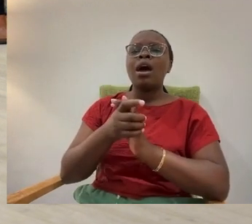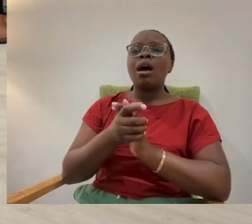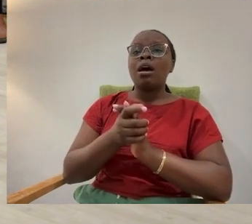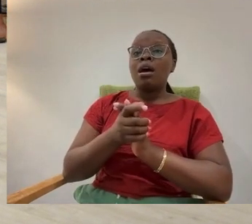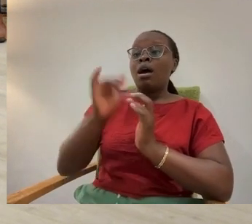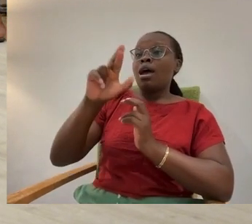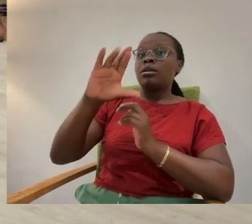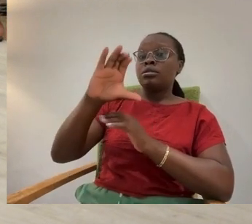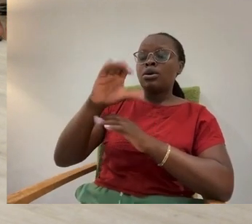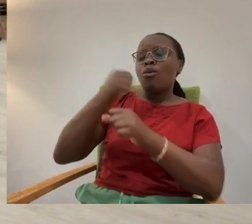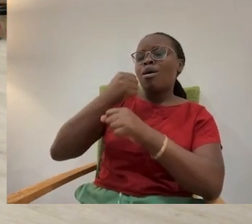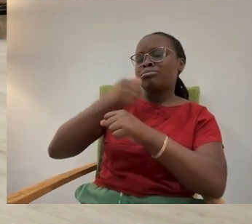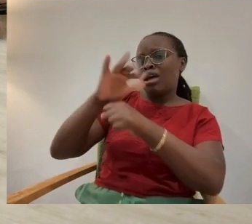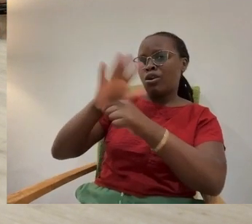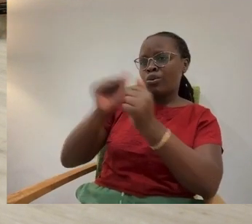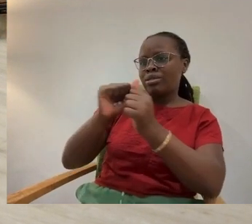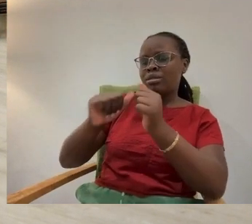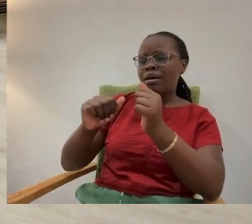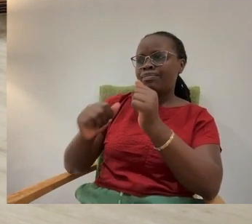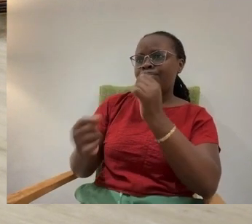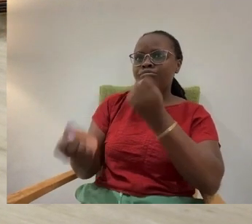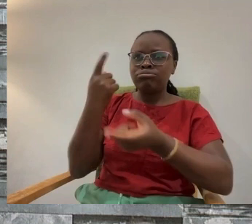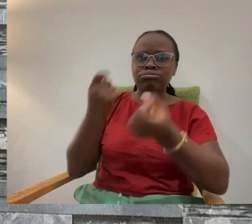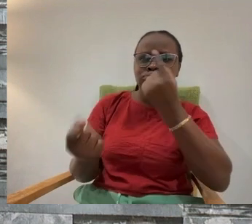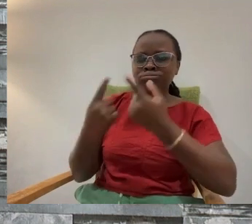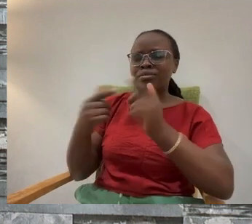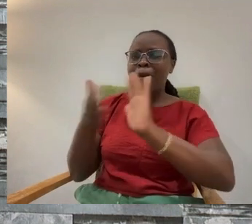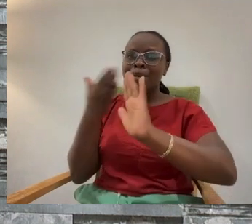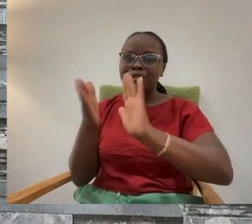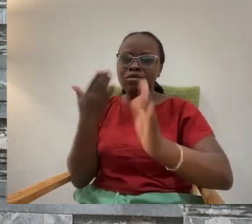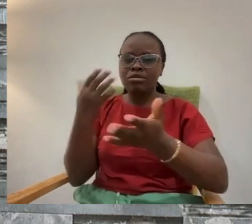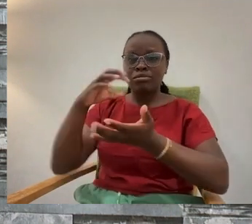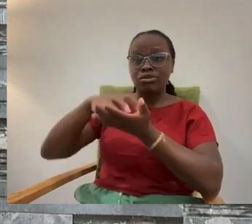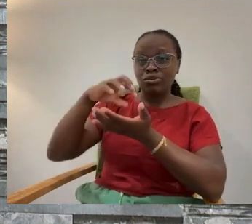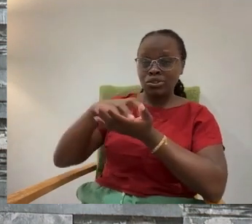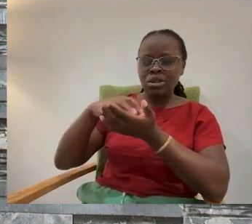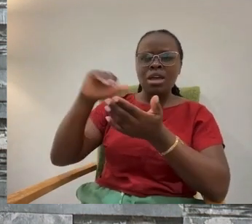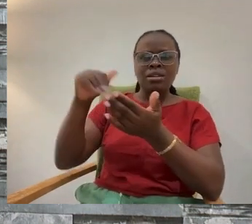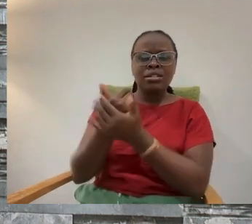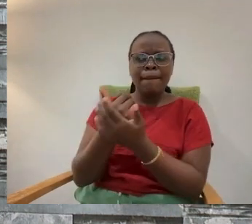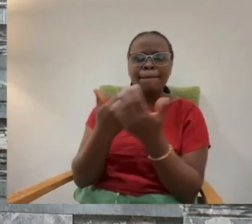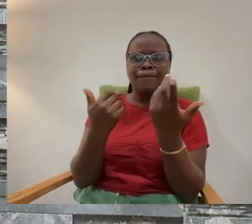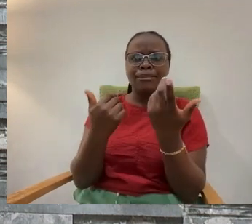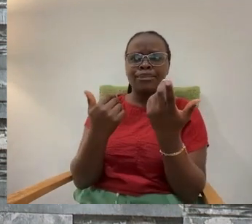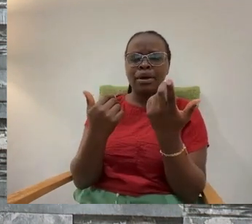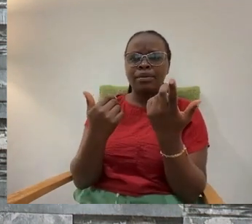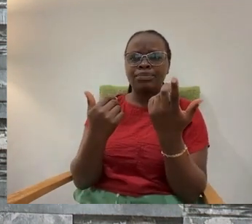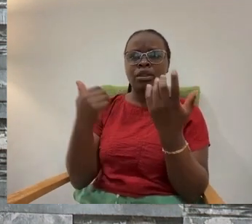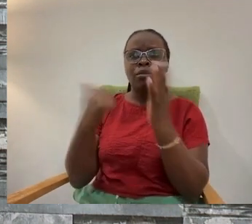emergency situations at times where there are sudden disruptions. What are some of the programs that you're seeing successfully